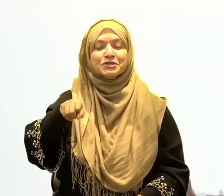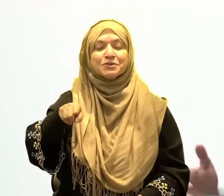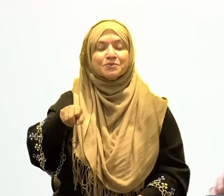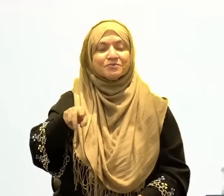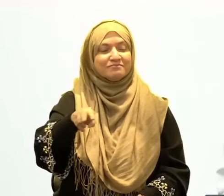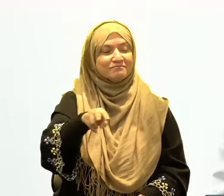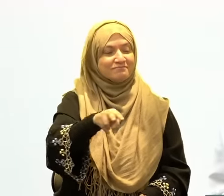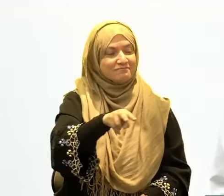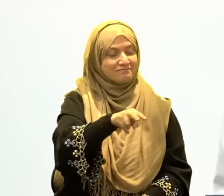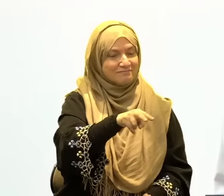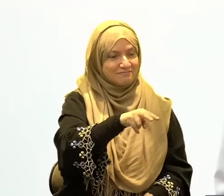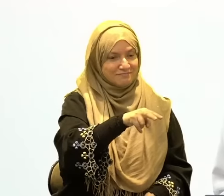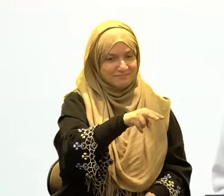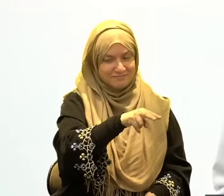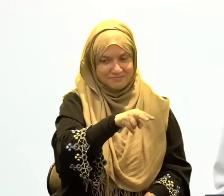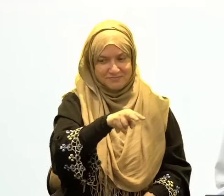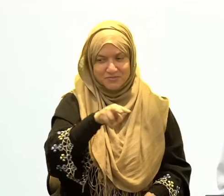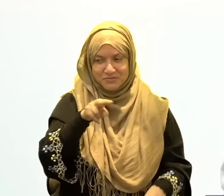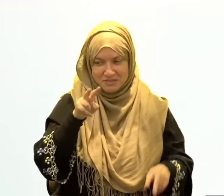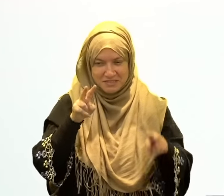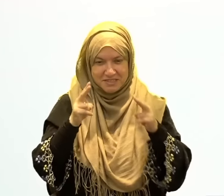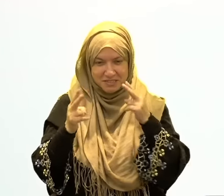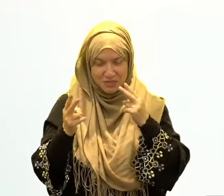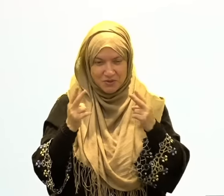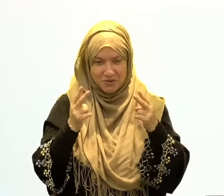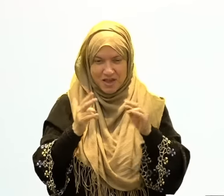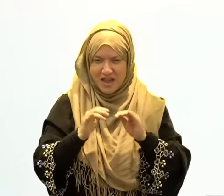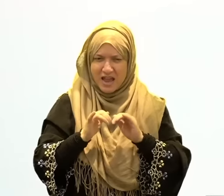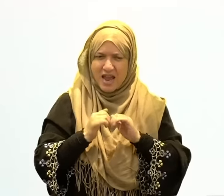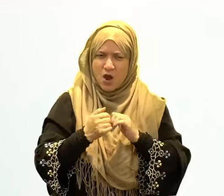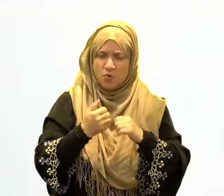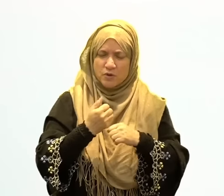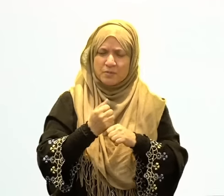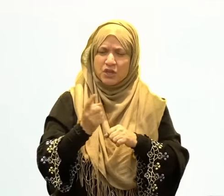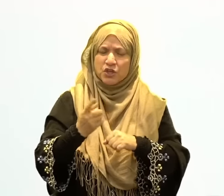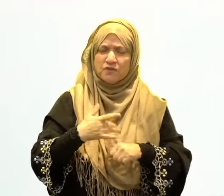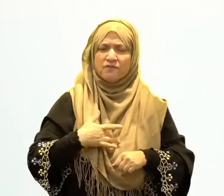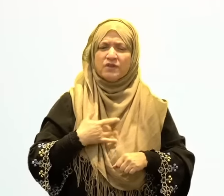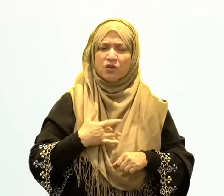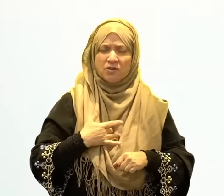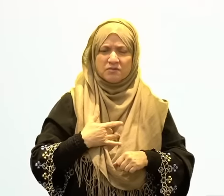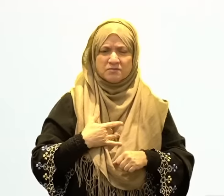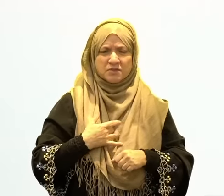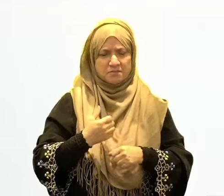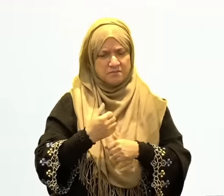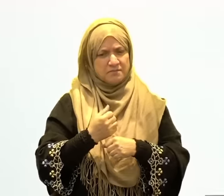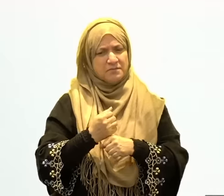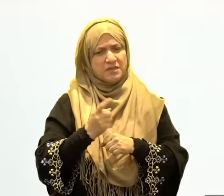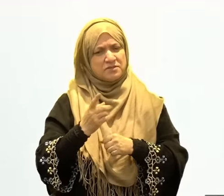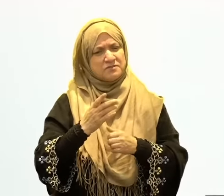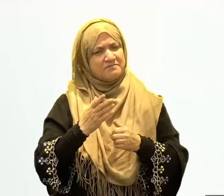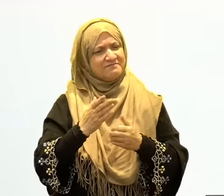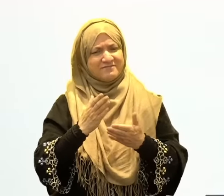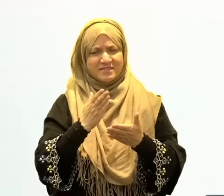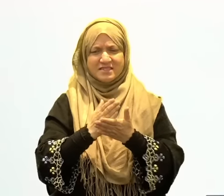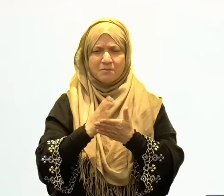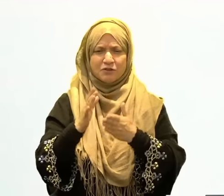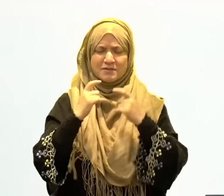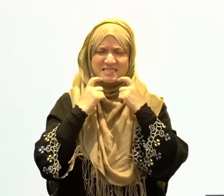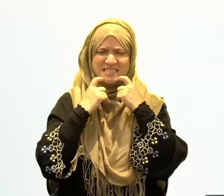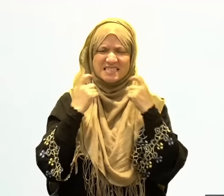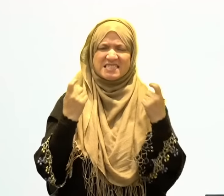good? Or does it do both? And subhanAllah, there is a hadith that I want to start with, inshaAllah ta'ala, today,